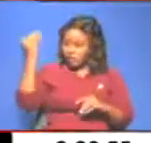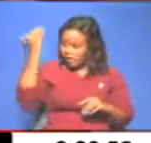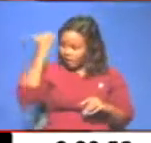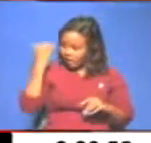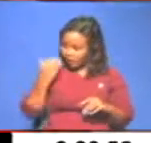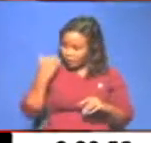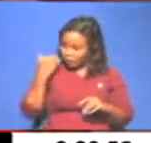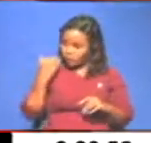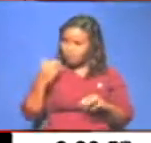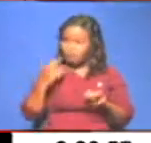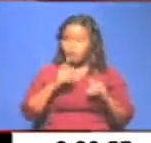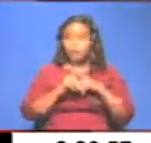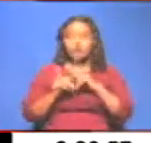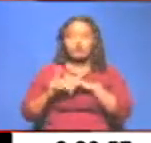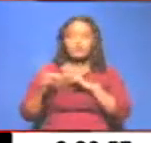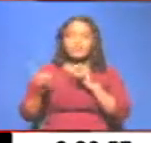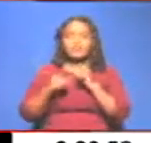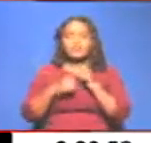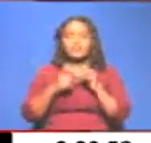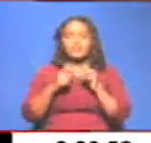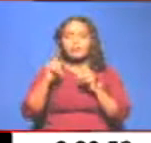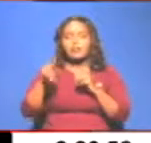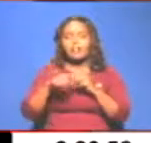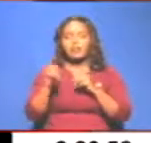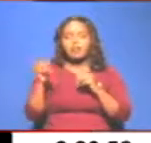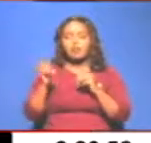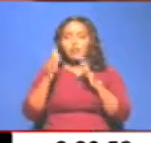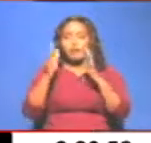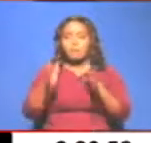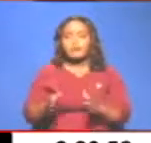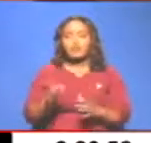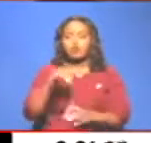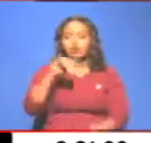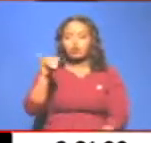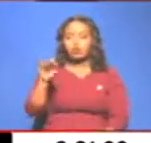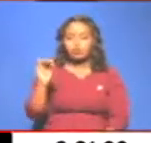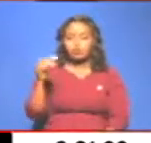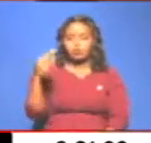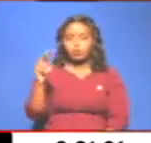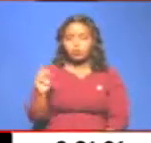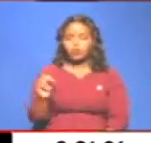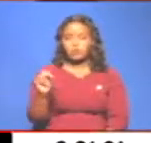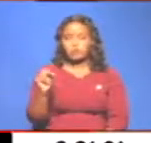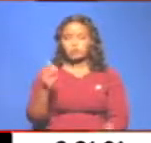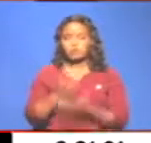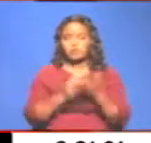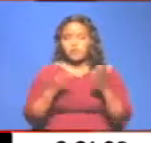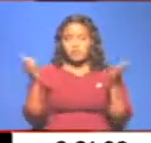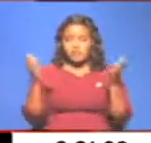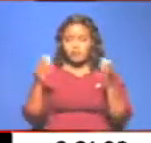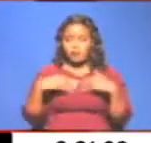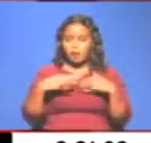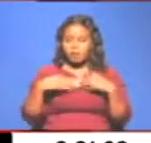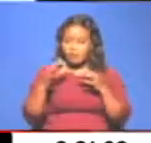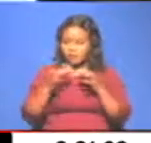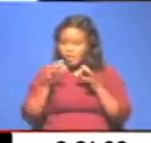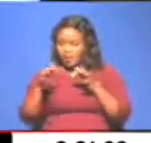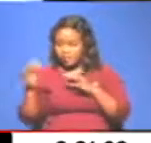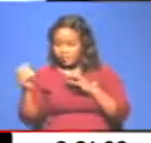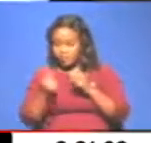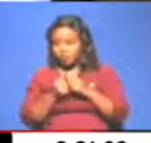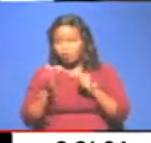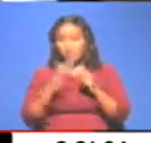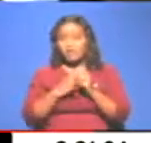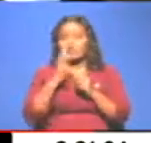For the sixth accused person, John Jenga, summons are extended to 18th of March.